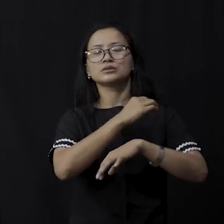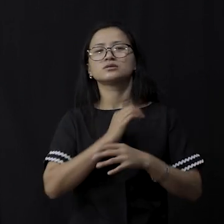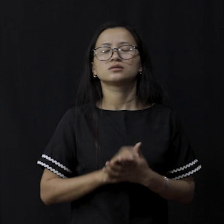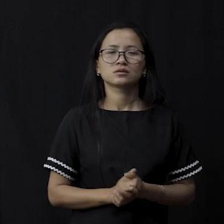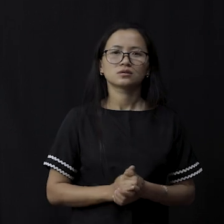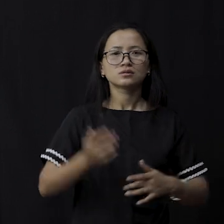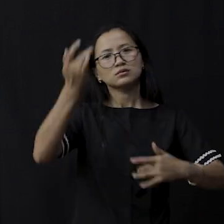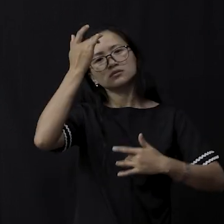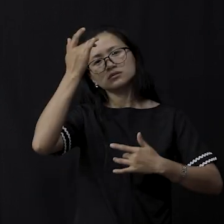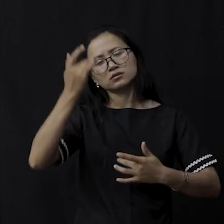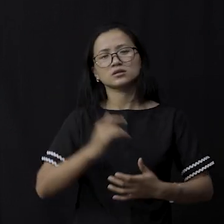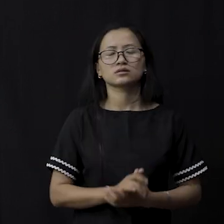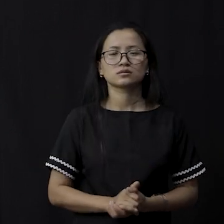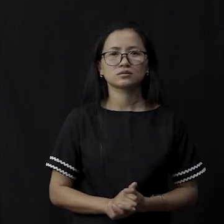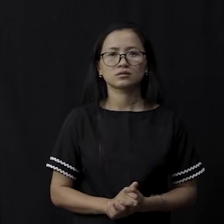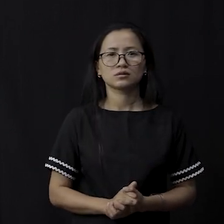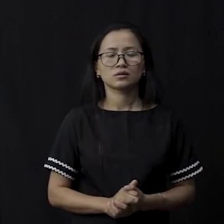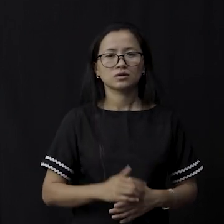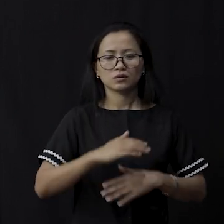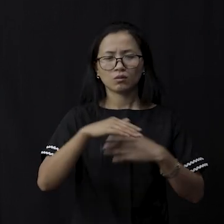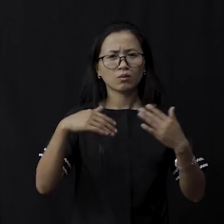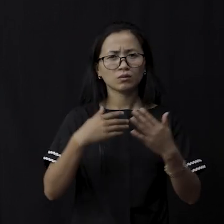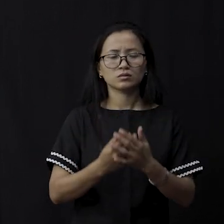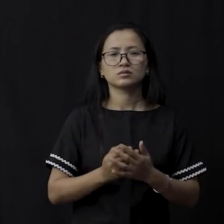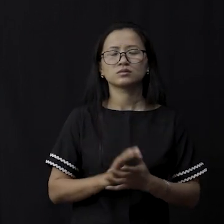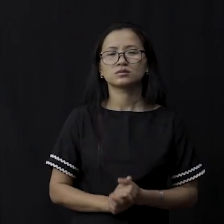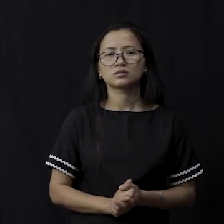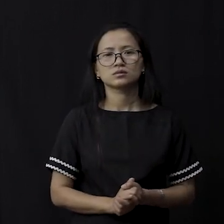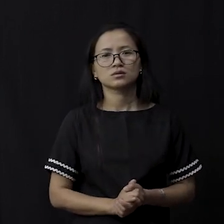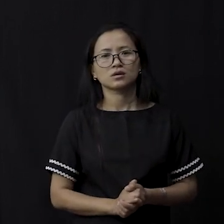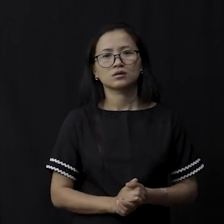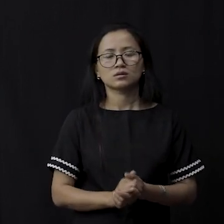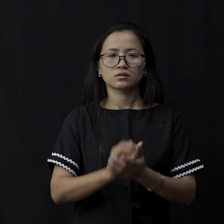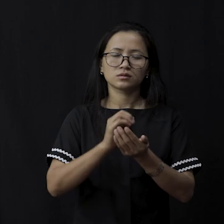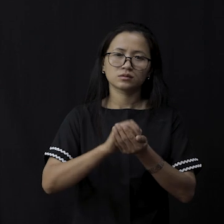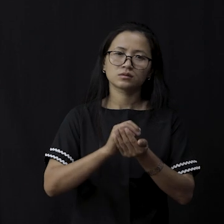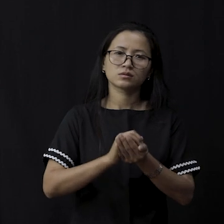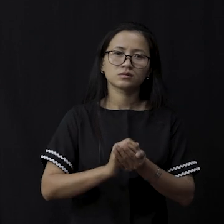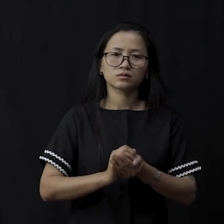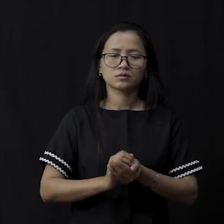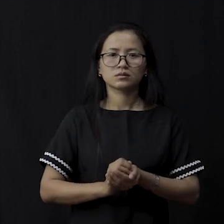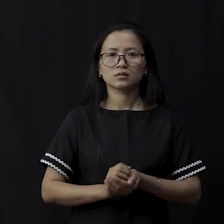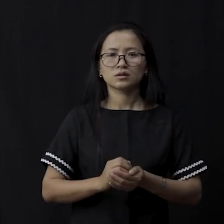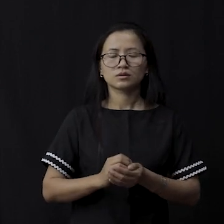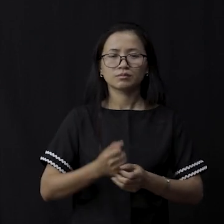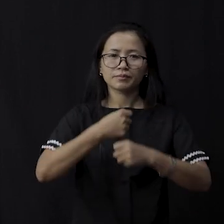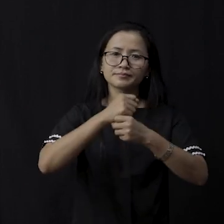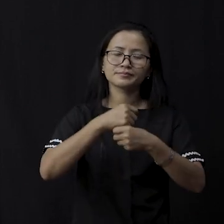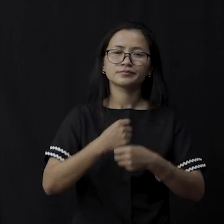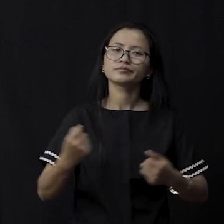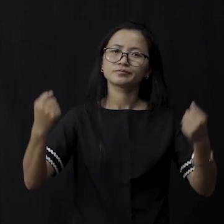infections, bimar, okay? From all this sickness, illness, vitamins keeps by making